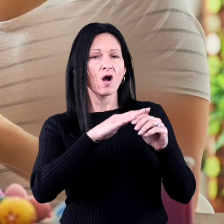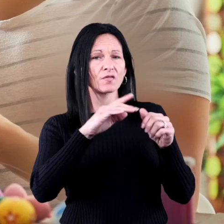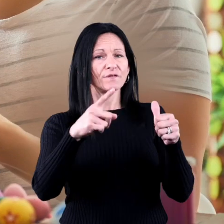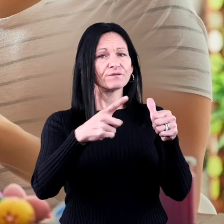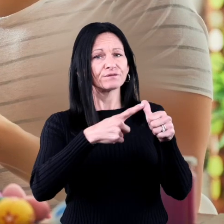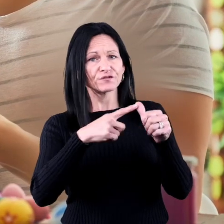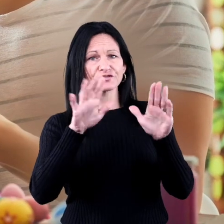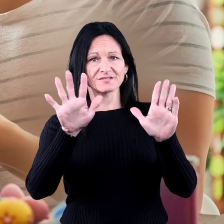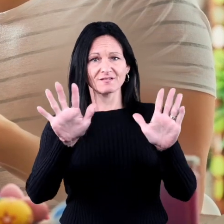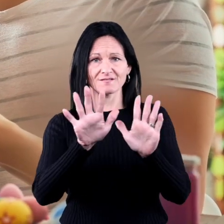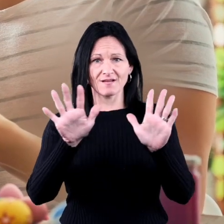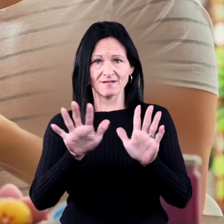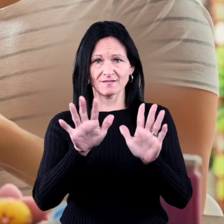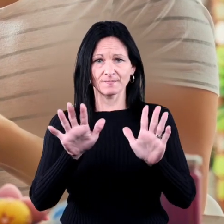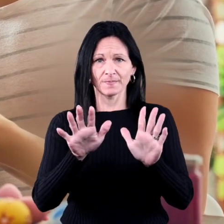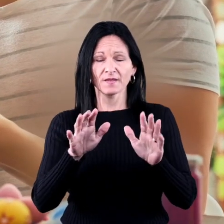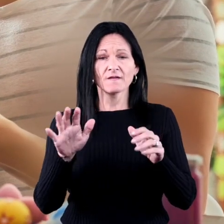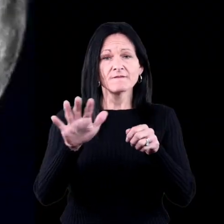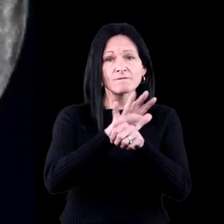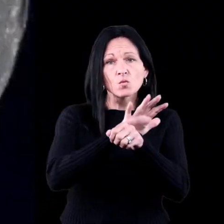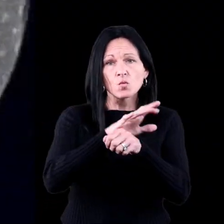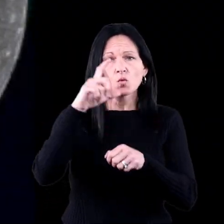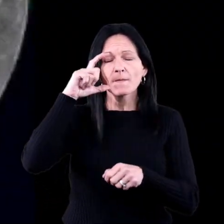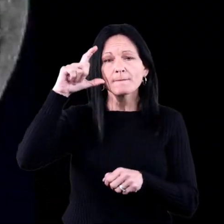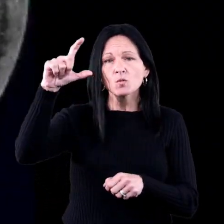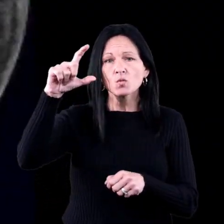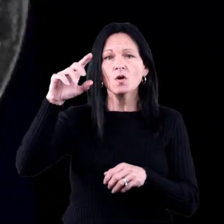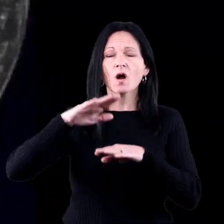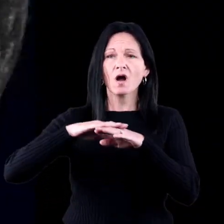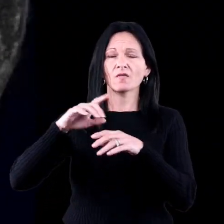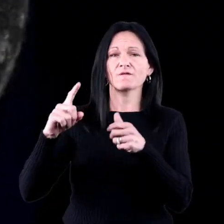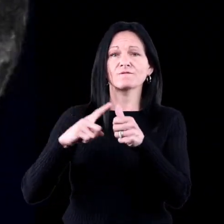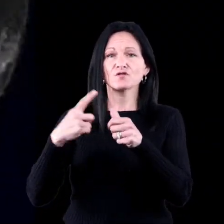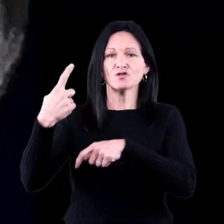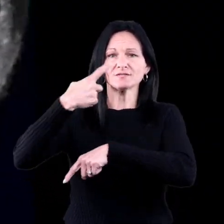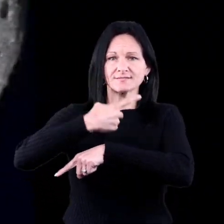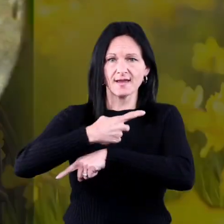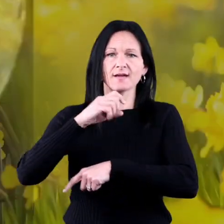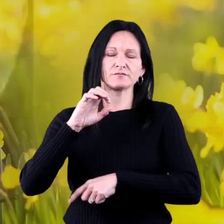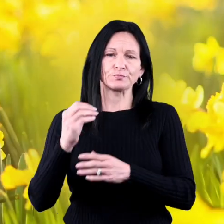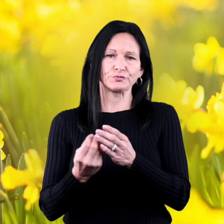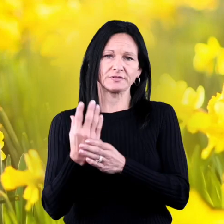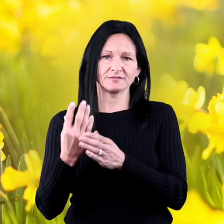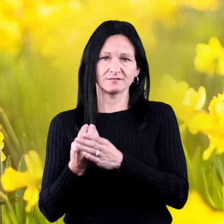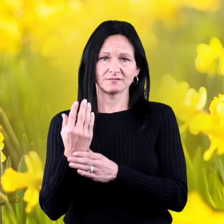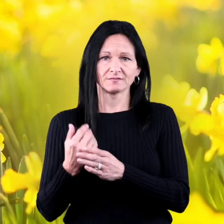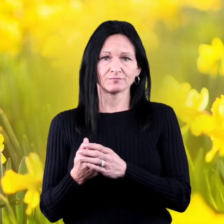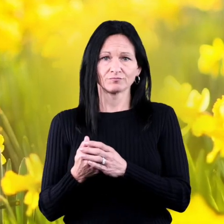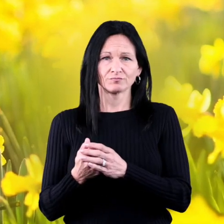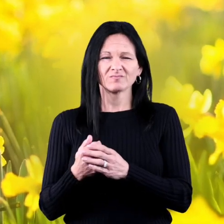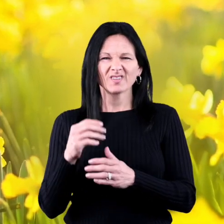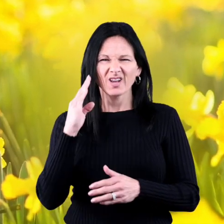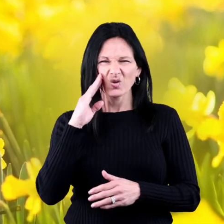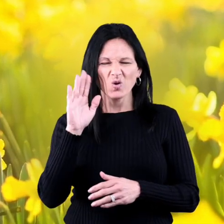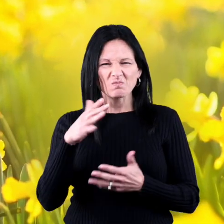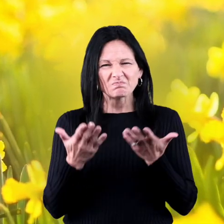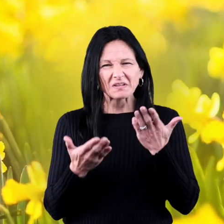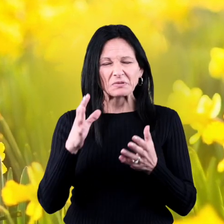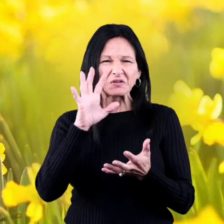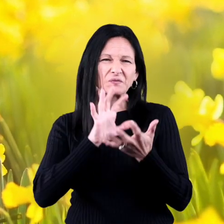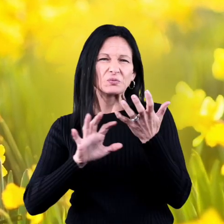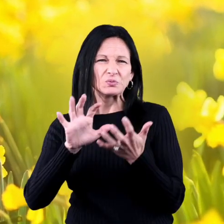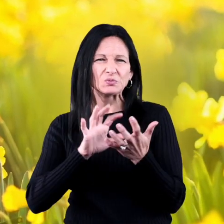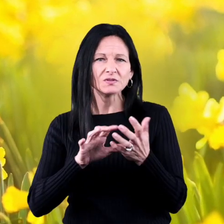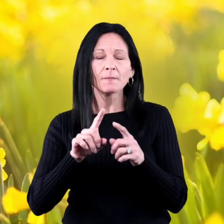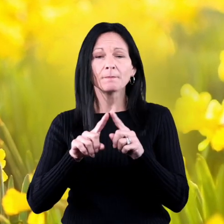will generally be held on the first Sunday after the first full moon, after the first day of spring. I know it sounds